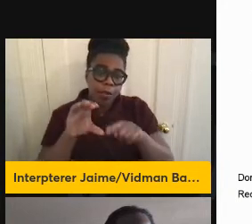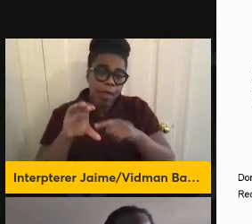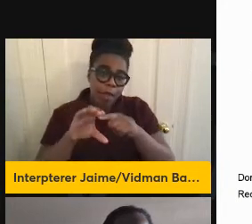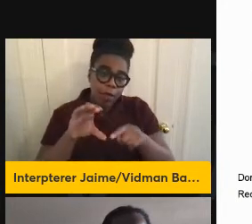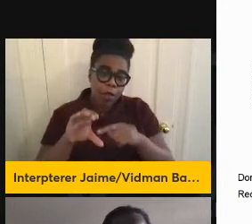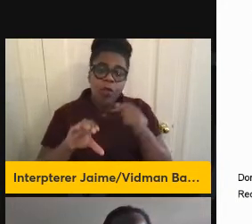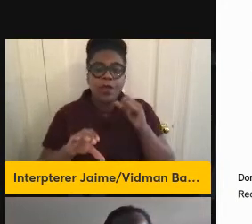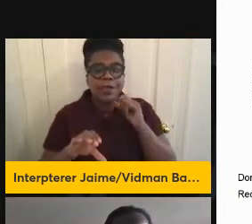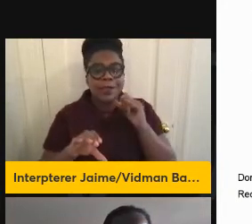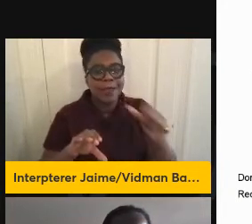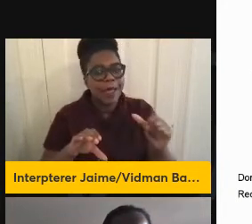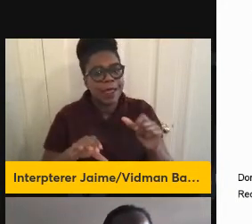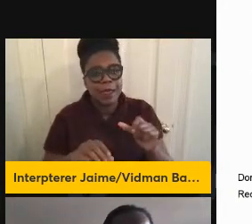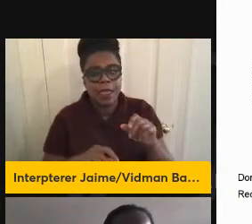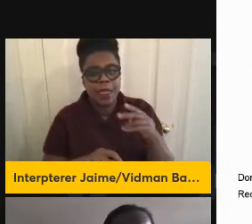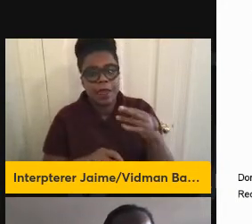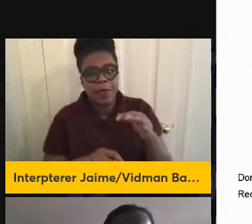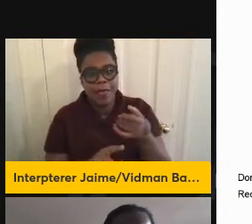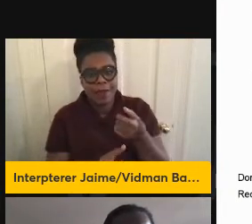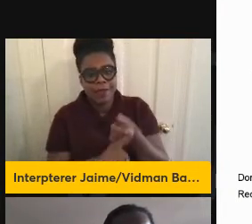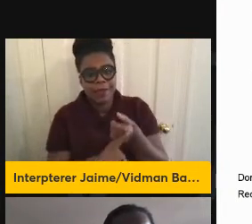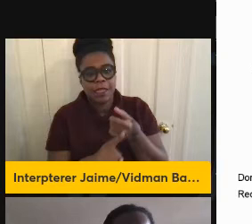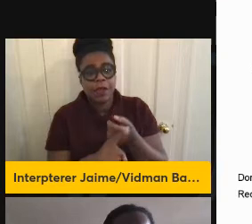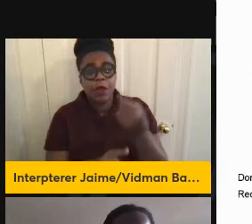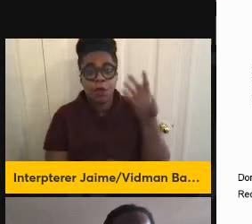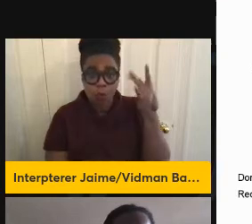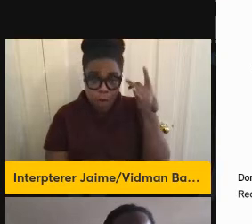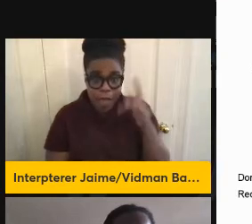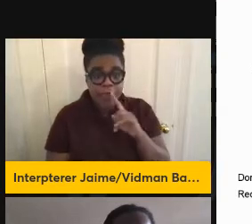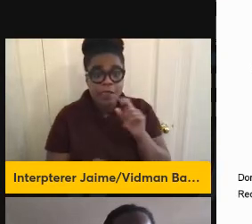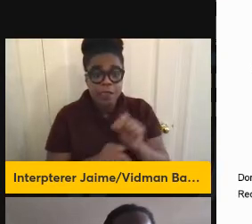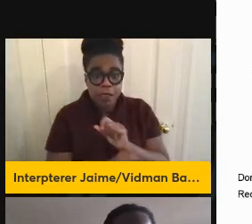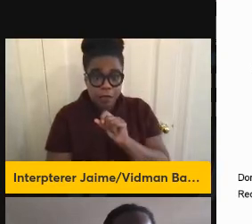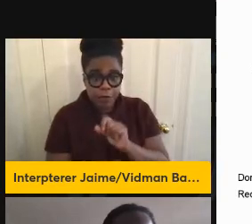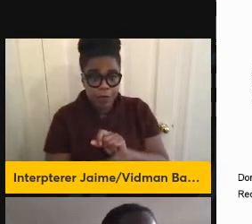non-hematopoietic cells. And it's to confirm that the ASCs are being